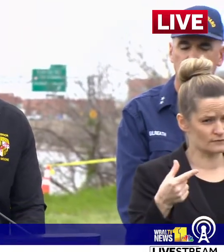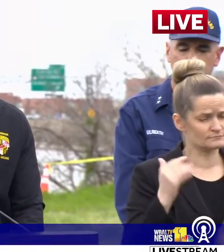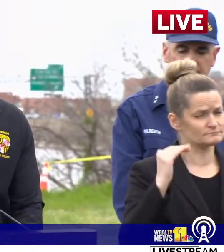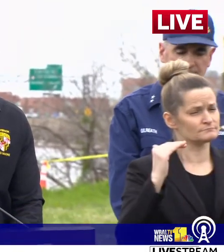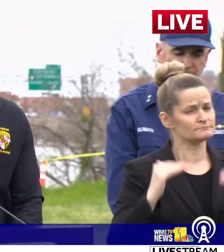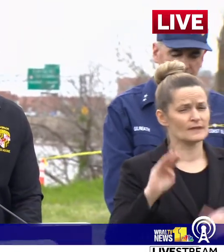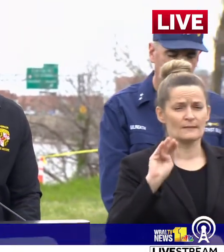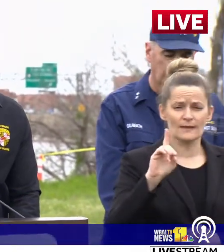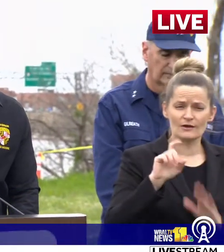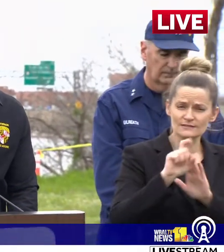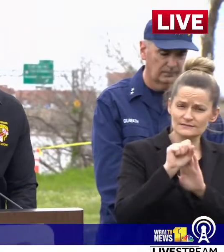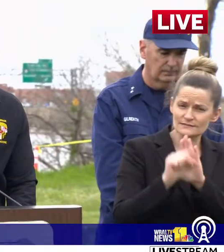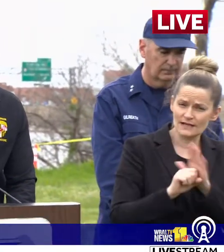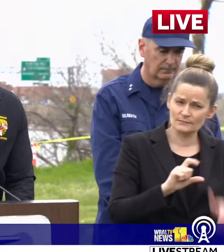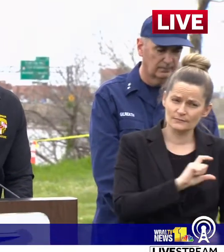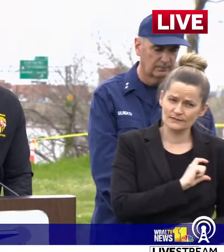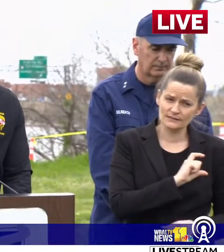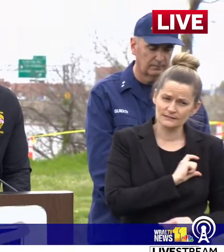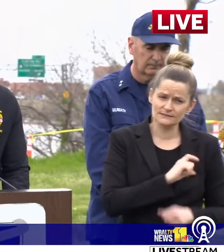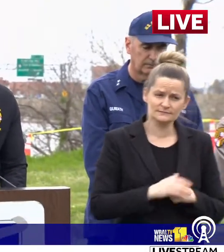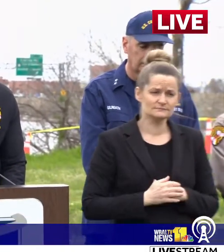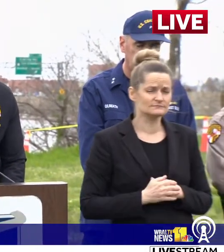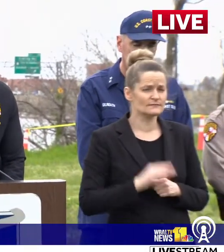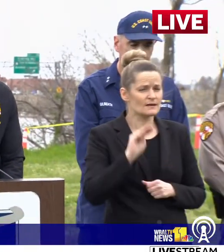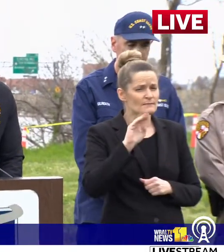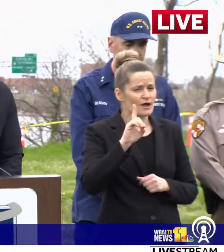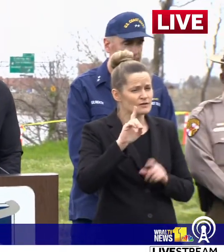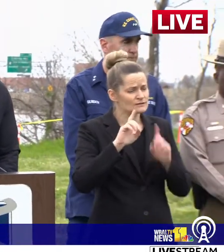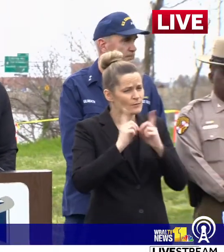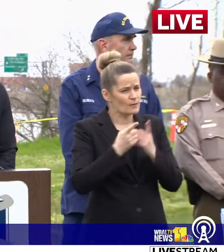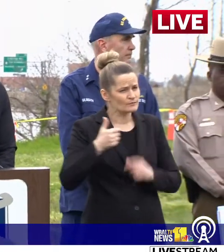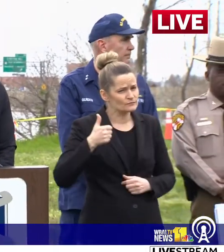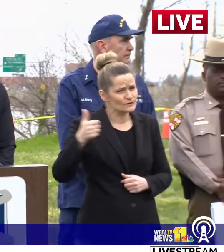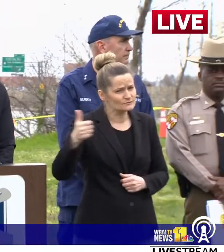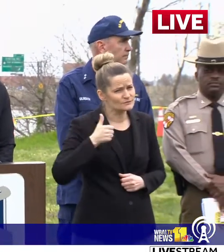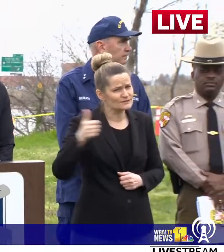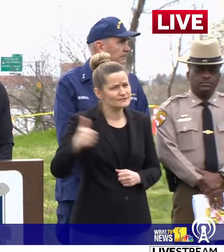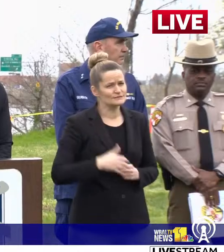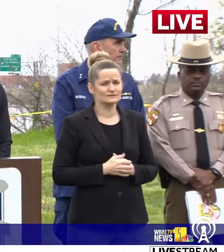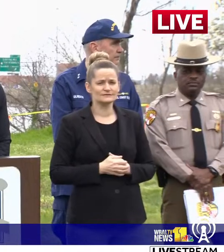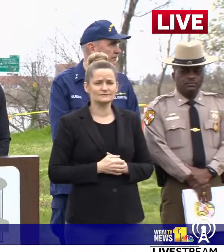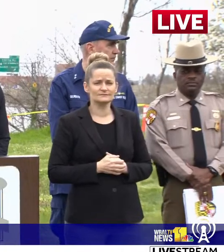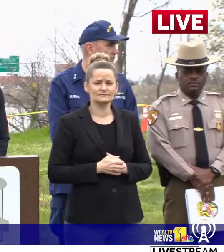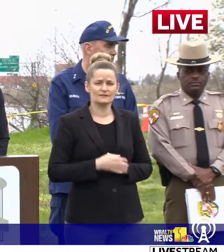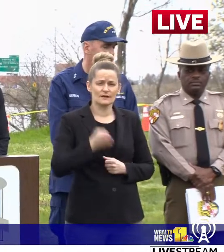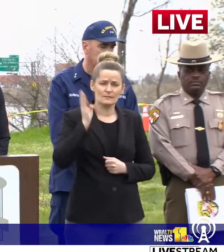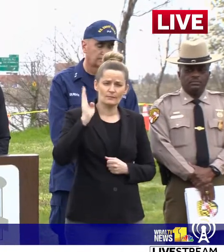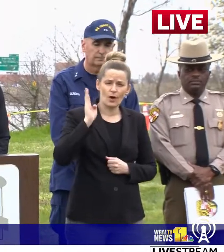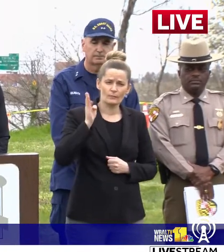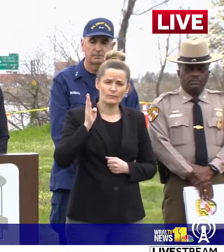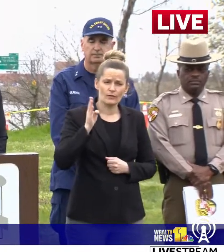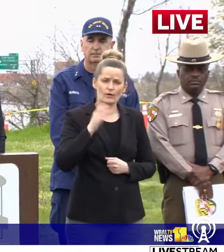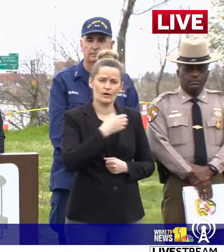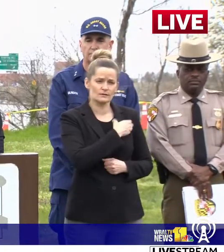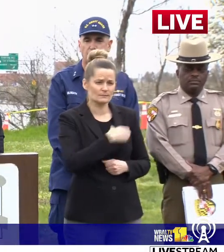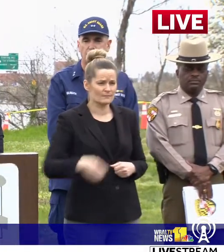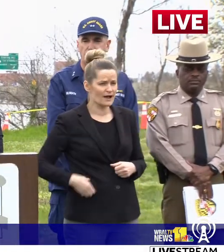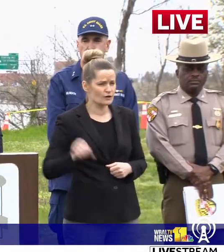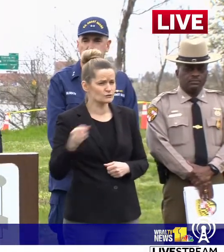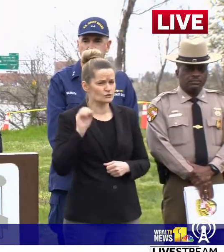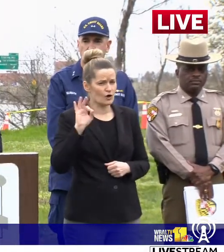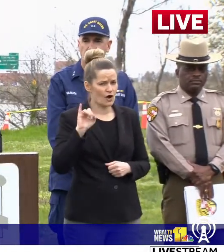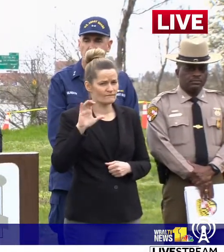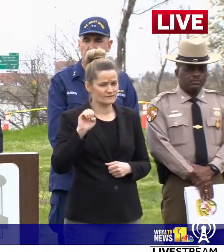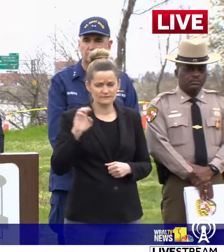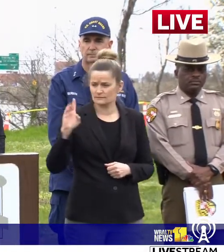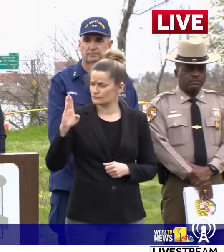Police, the Maryland Department of Transportation. We're also here with Baltimore City Mayor Brandon Scott, Anne Arundel